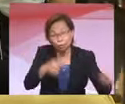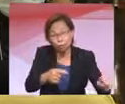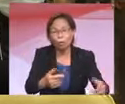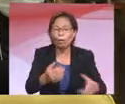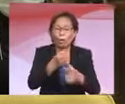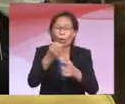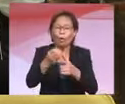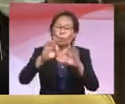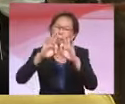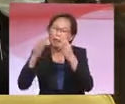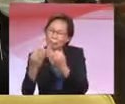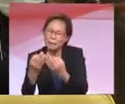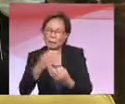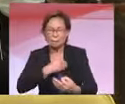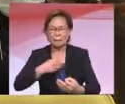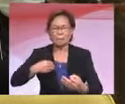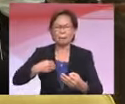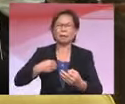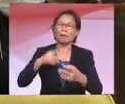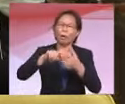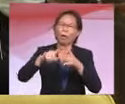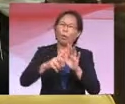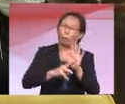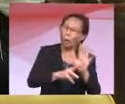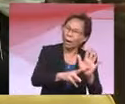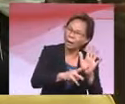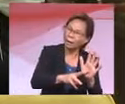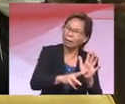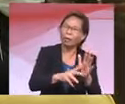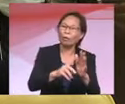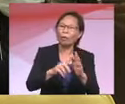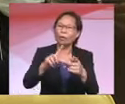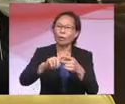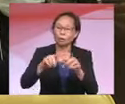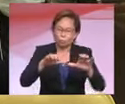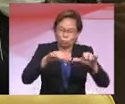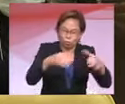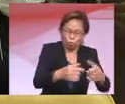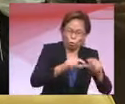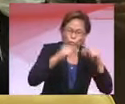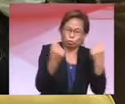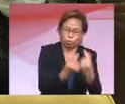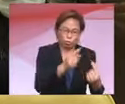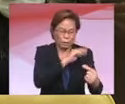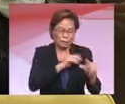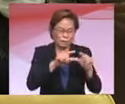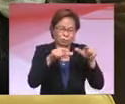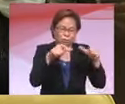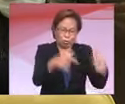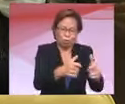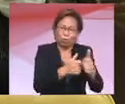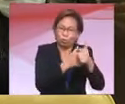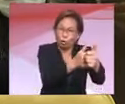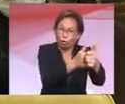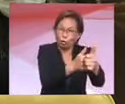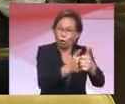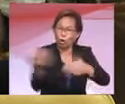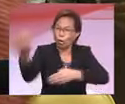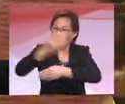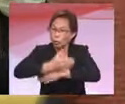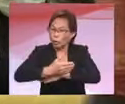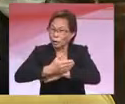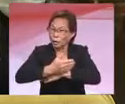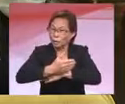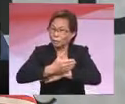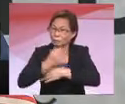the minister or any of his entourage, did they also follow the home quarantine order? Thank you. All right,